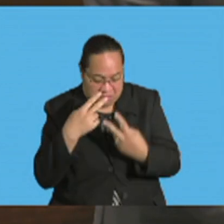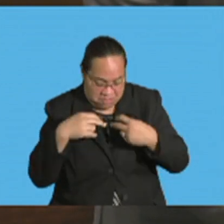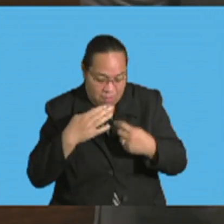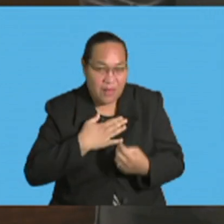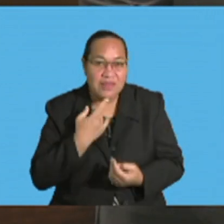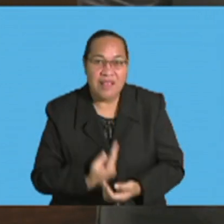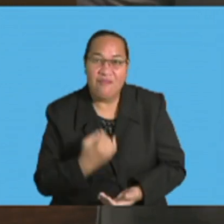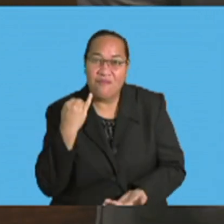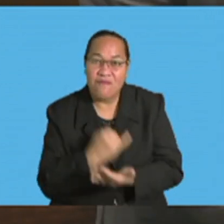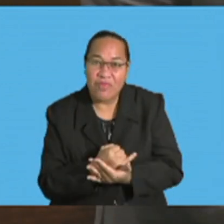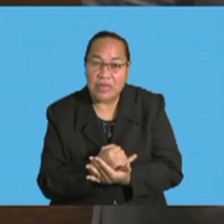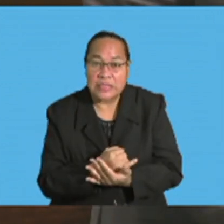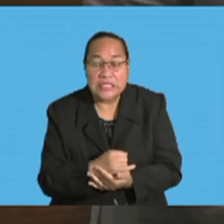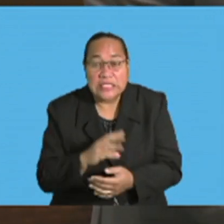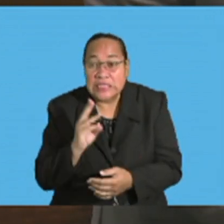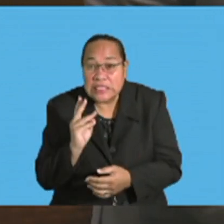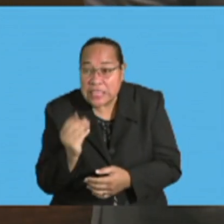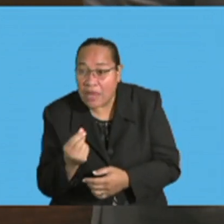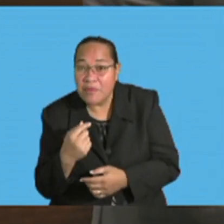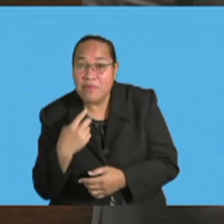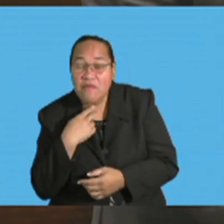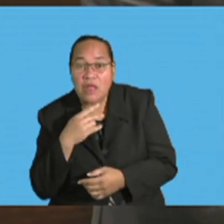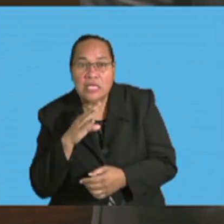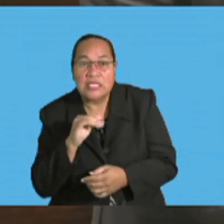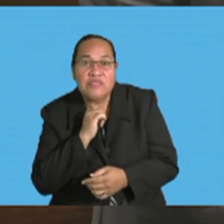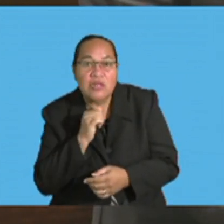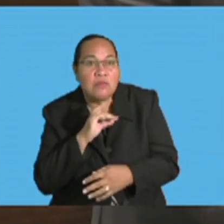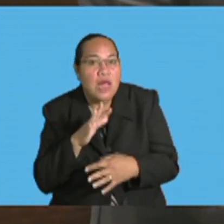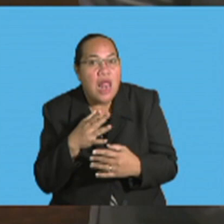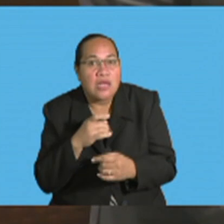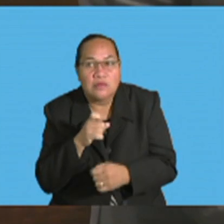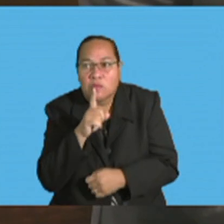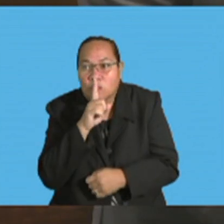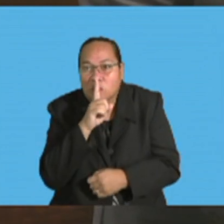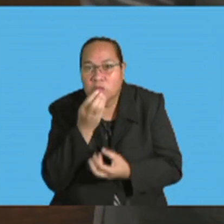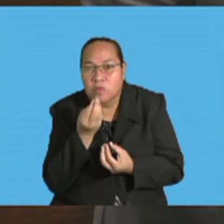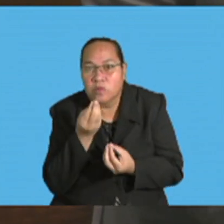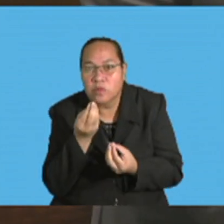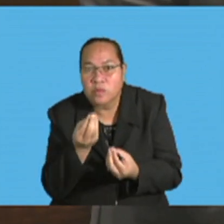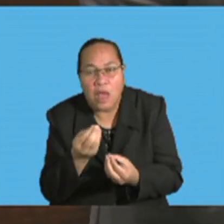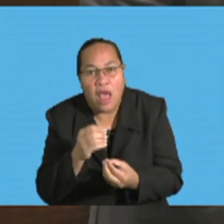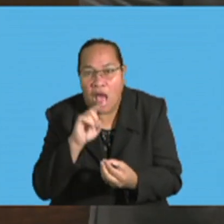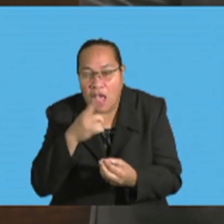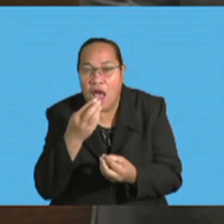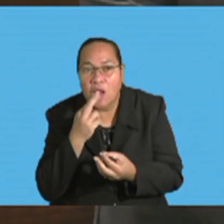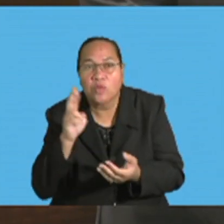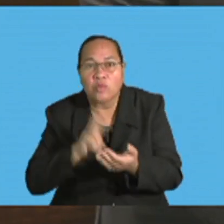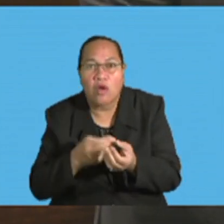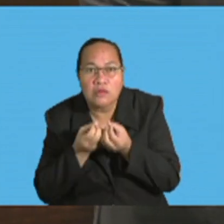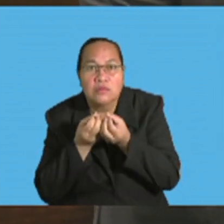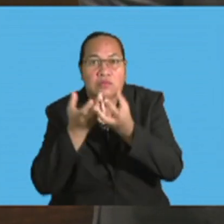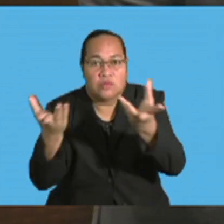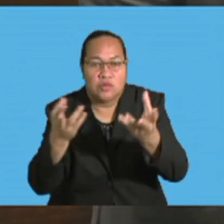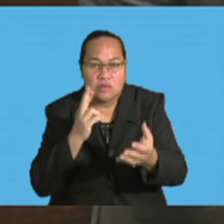Victims can be intimidated into silence. Crimes go unreported, and abusers